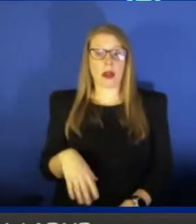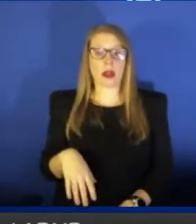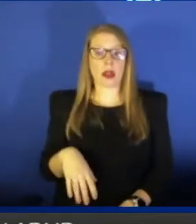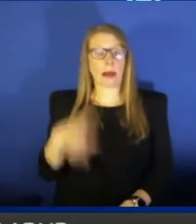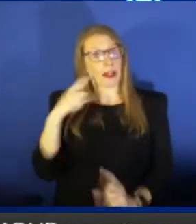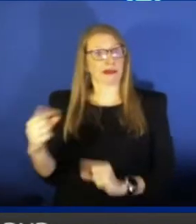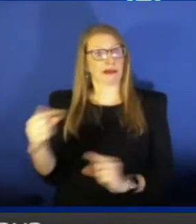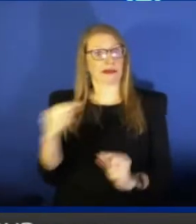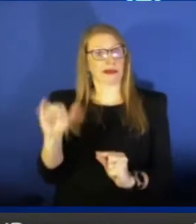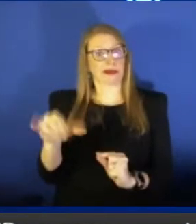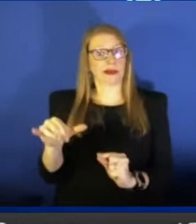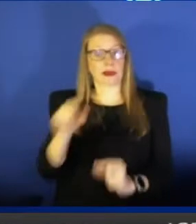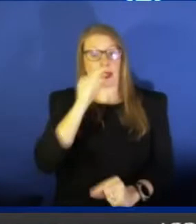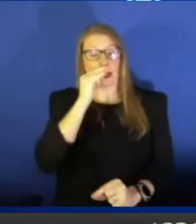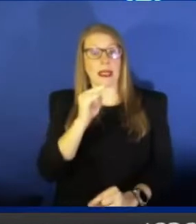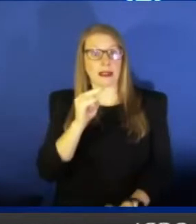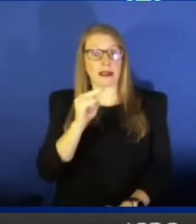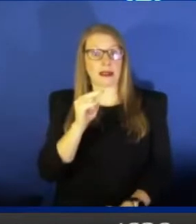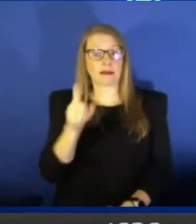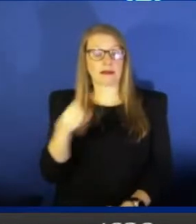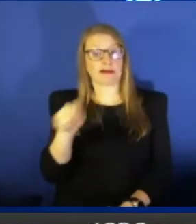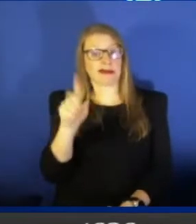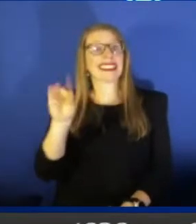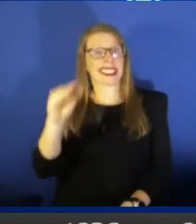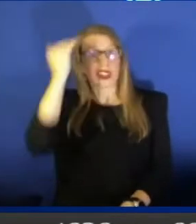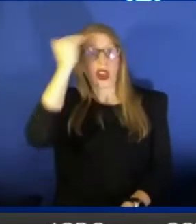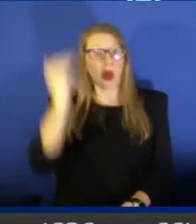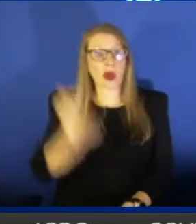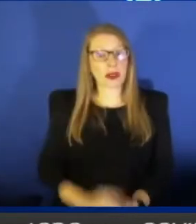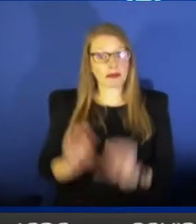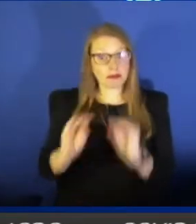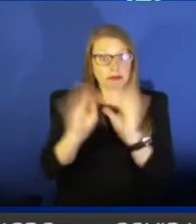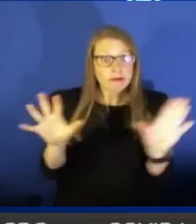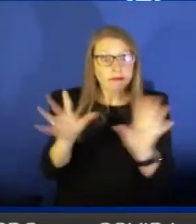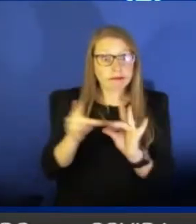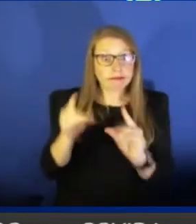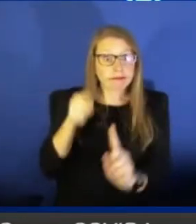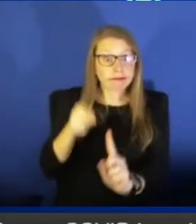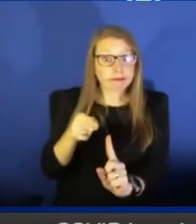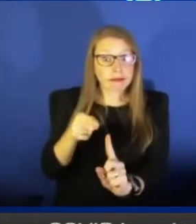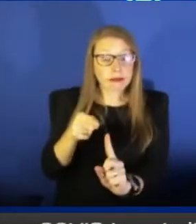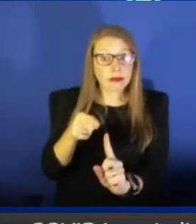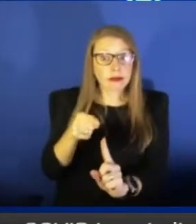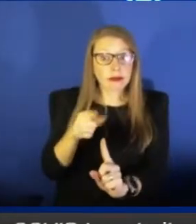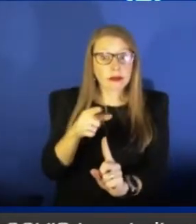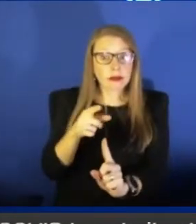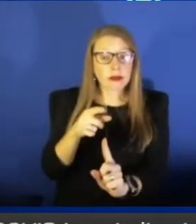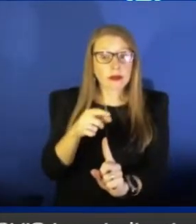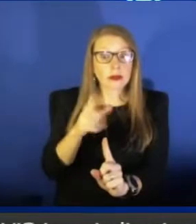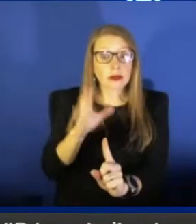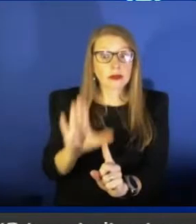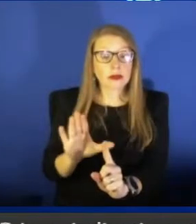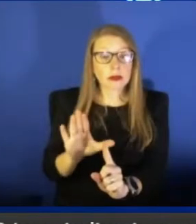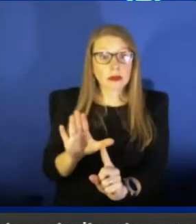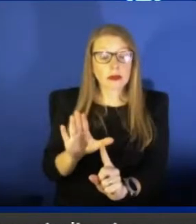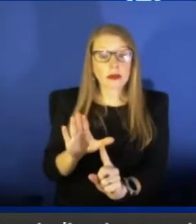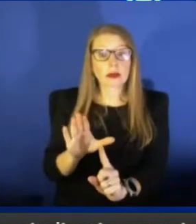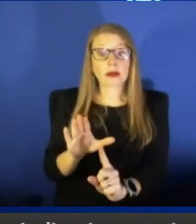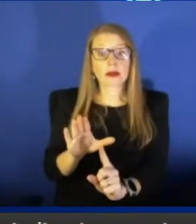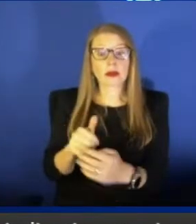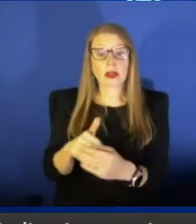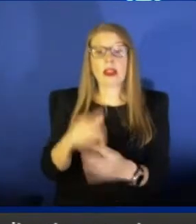those effects. I want to talk to both of you about numbers. Dr. Silver, I want to stay with you because I want to know what kind of calls you're getting to the poison control. We know that's an